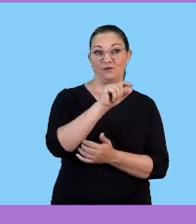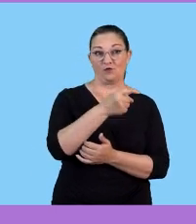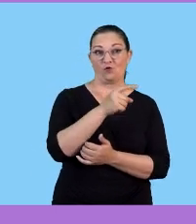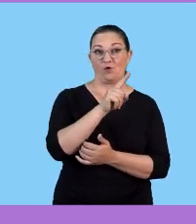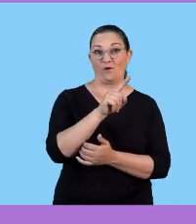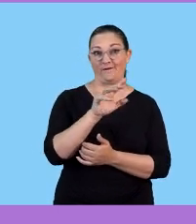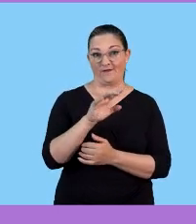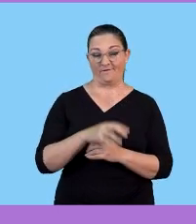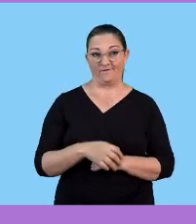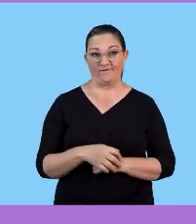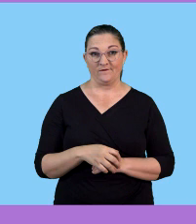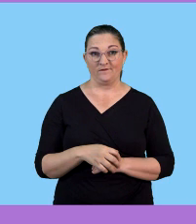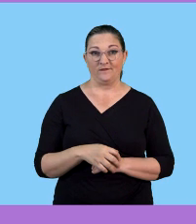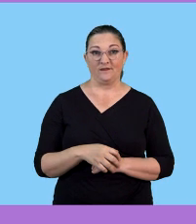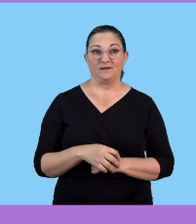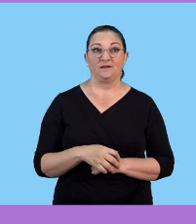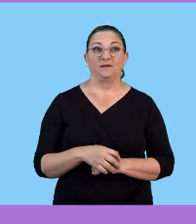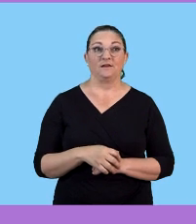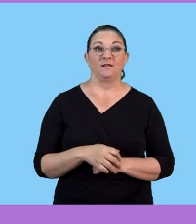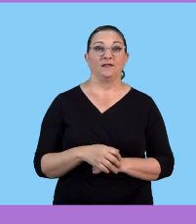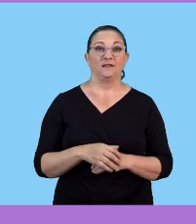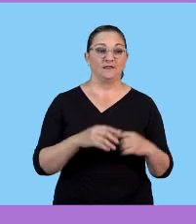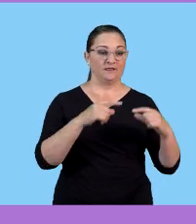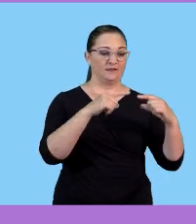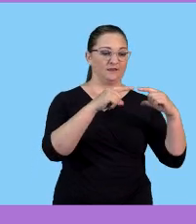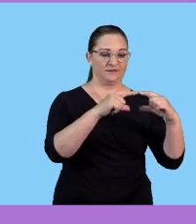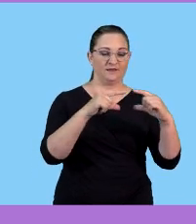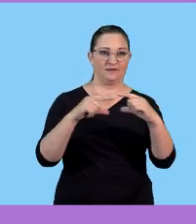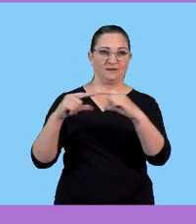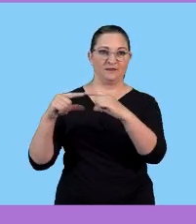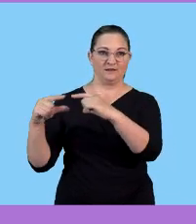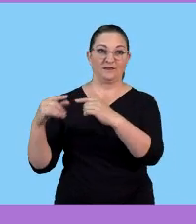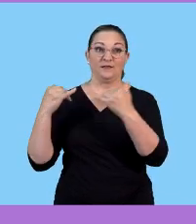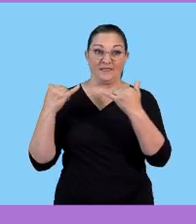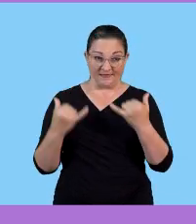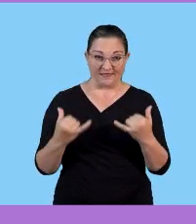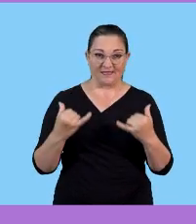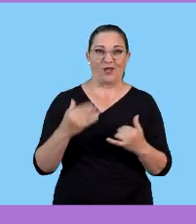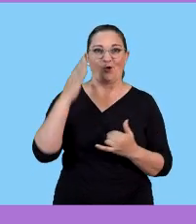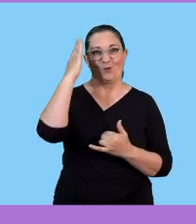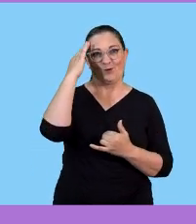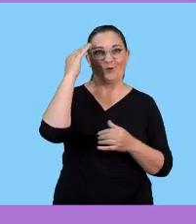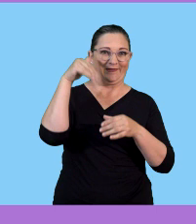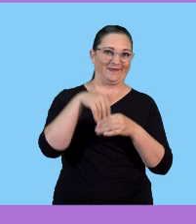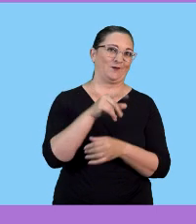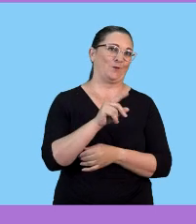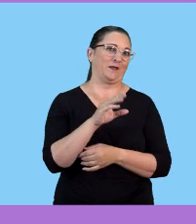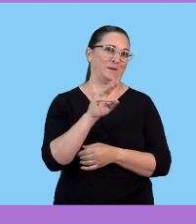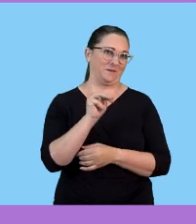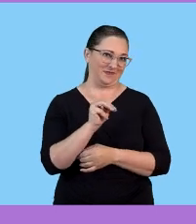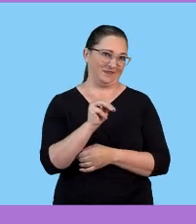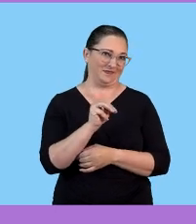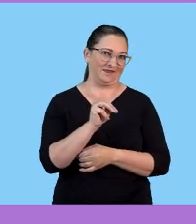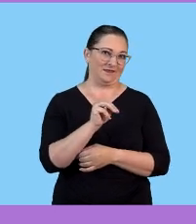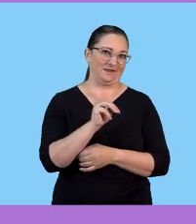each one of those triangle spaces now measure in meters. Then, once that's done, I know it fits across